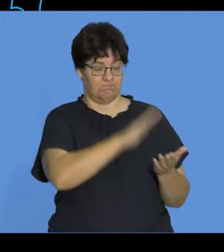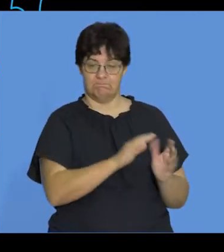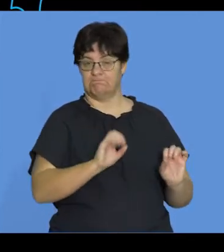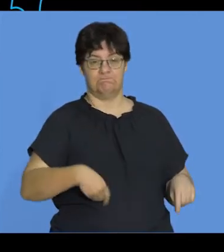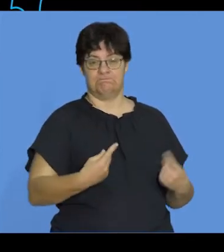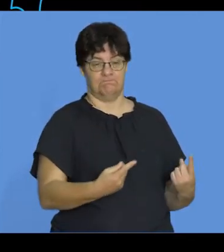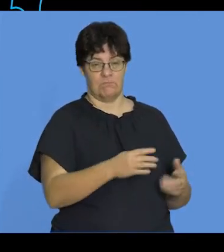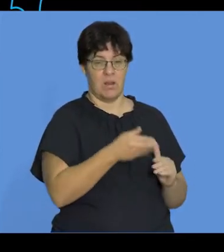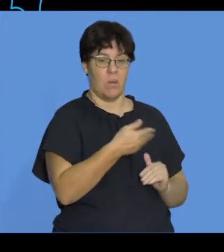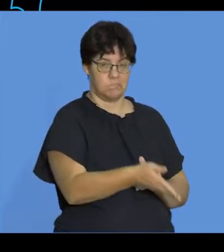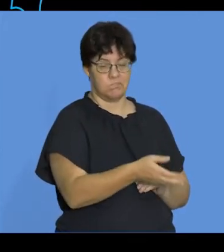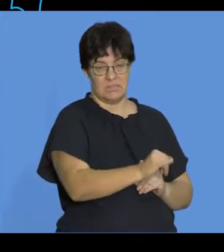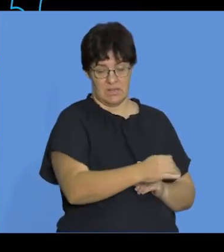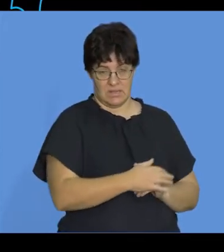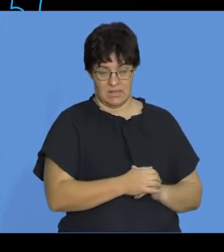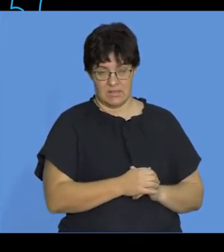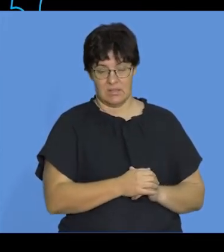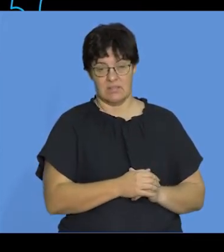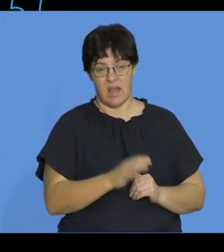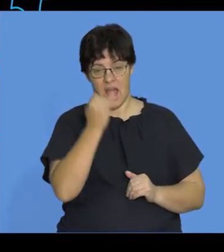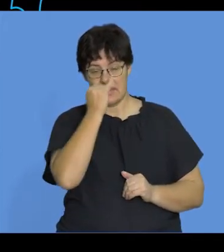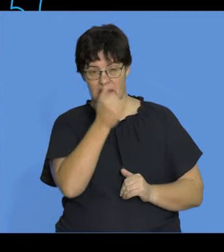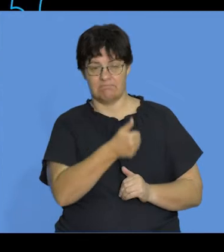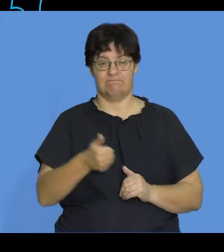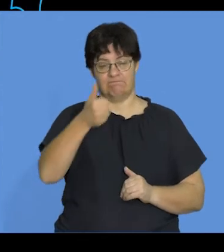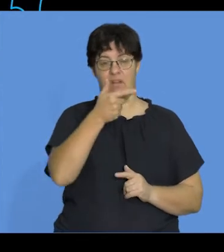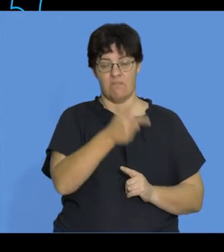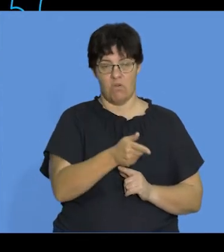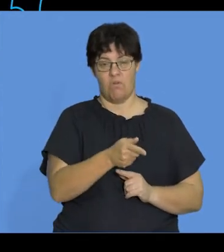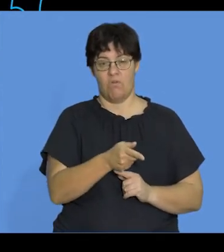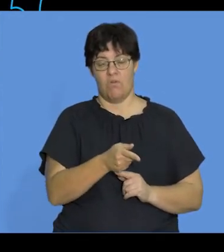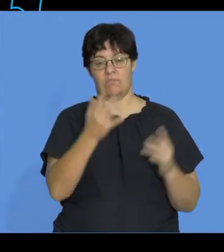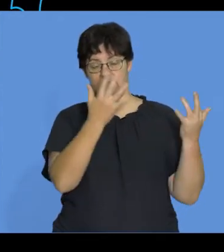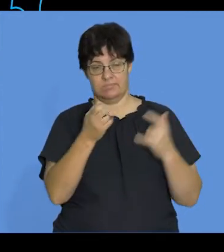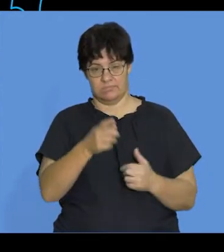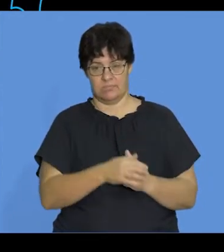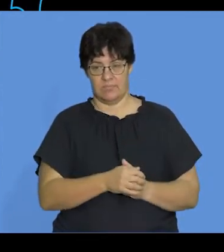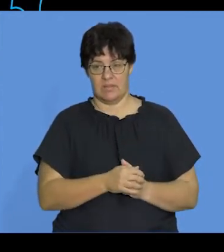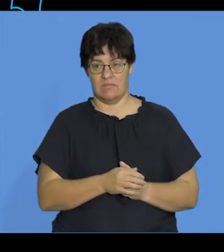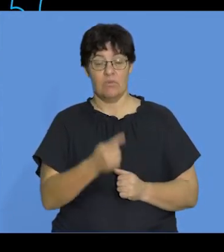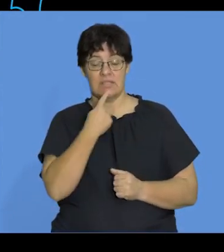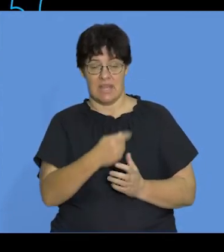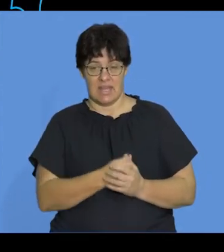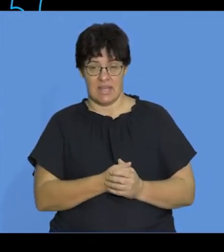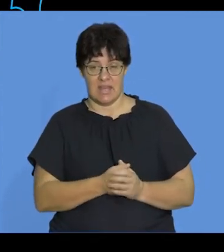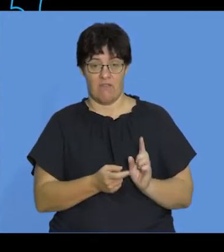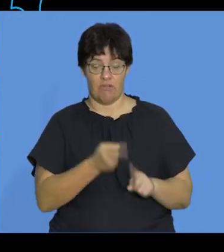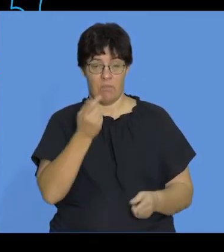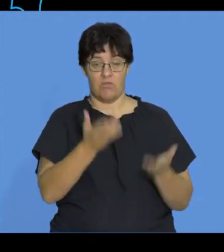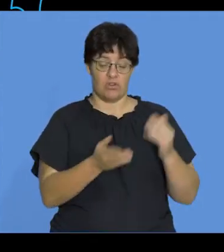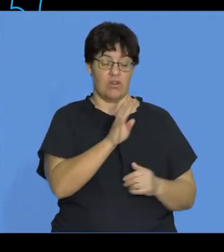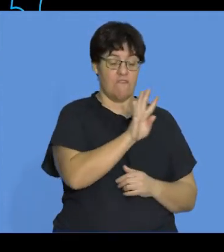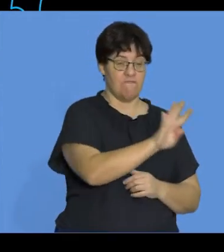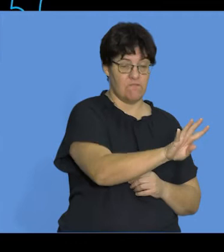unreacted, okay? So that's the main idea in as far as the stoichiometric calculation. So if we say from